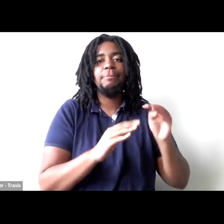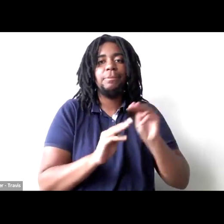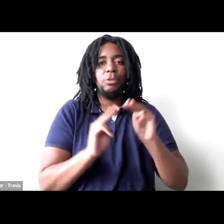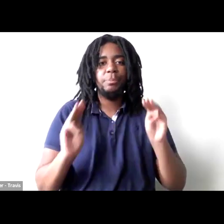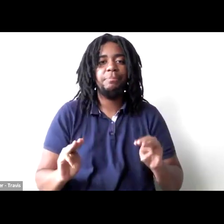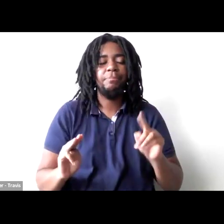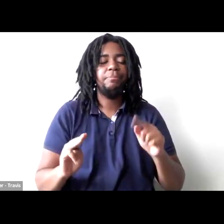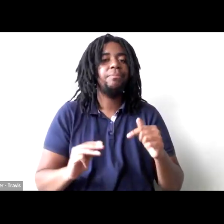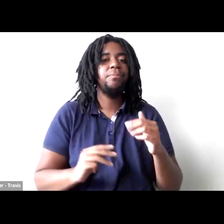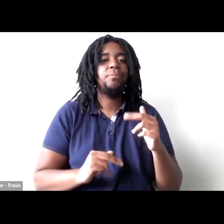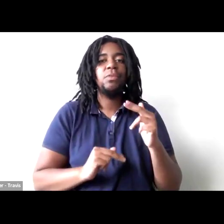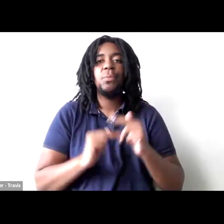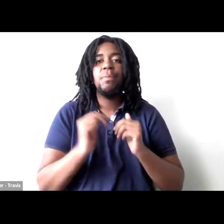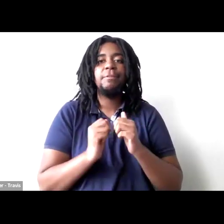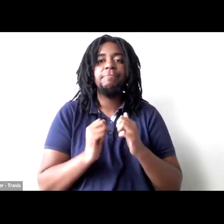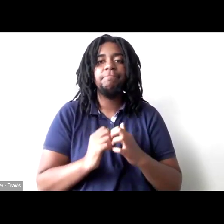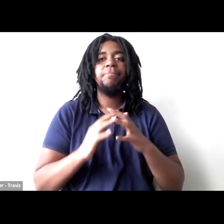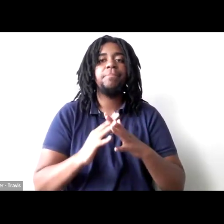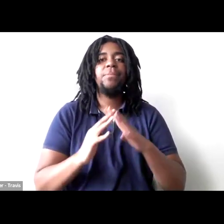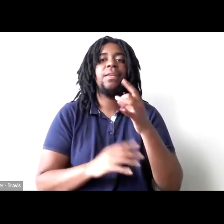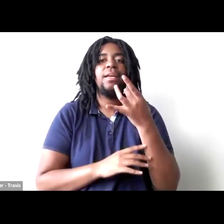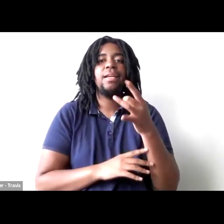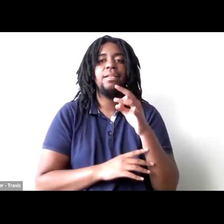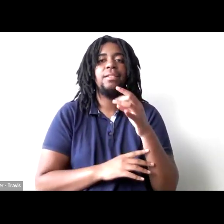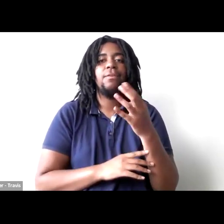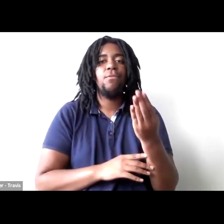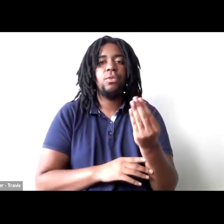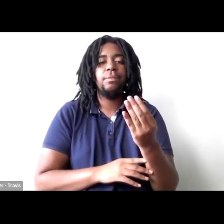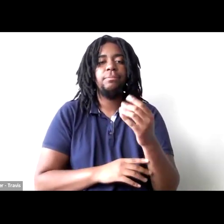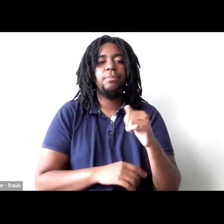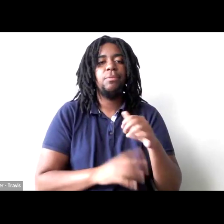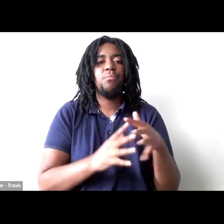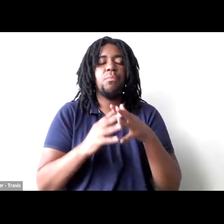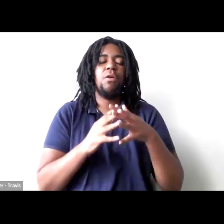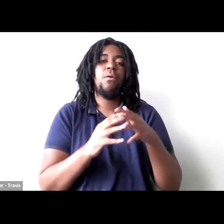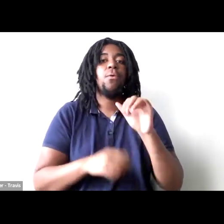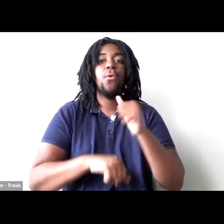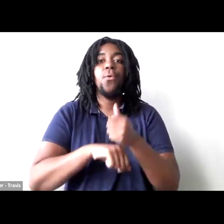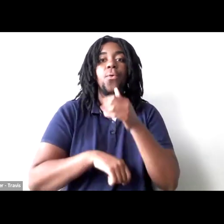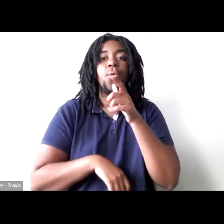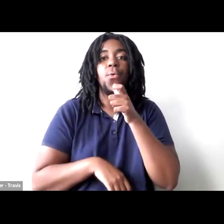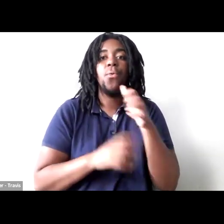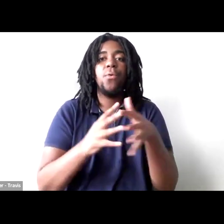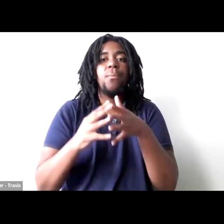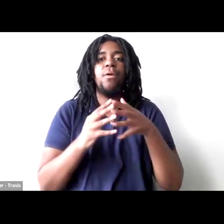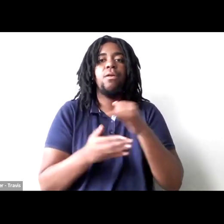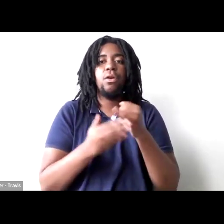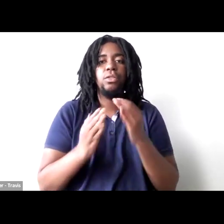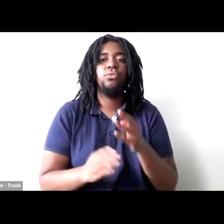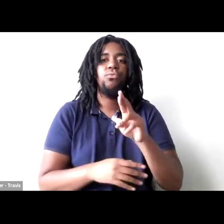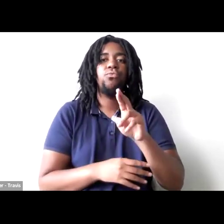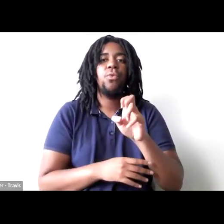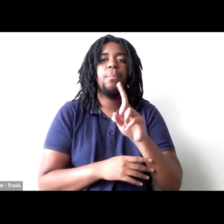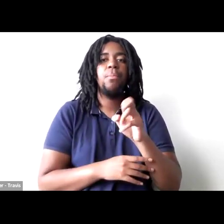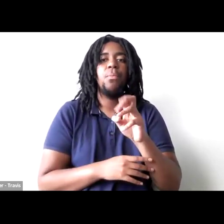in 1814 by American artist Rembrandt Peale, and we're celebrating its 210th birthday this Saturday